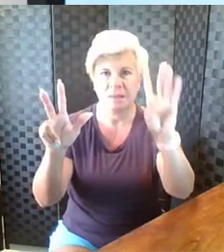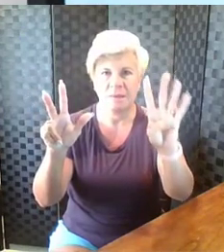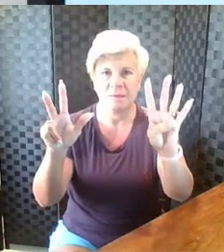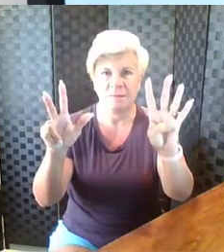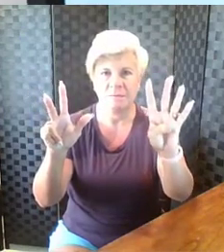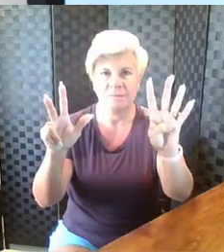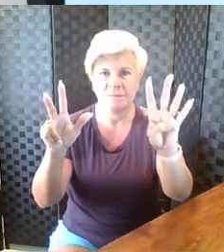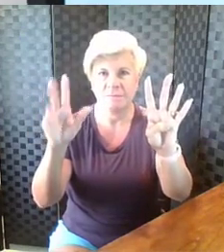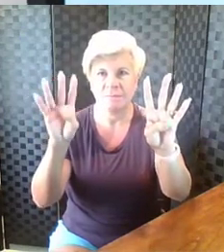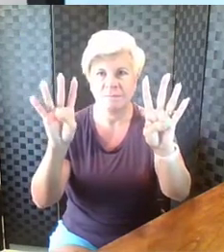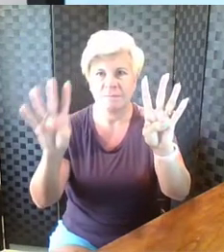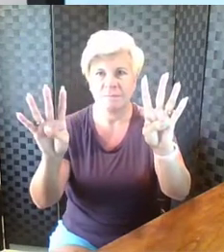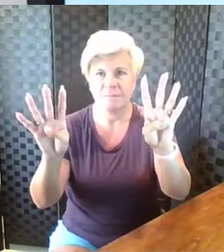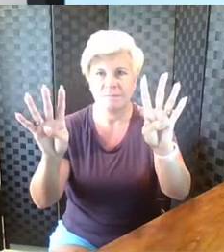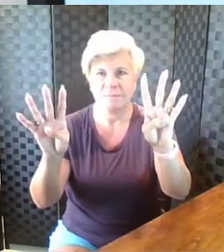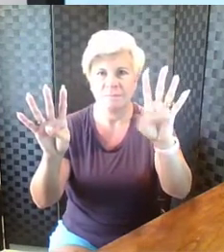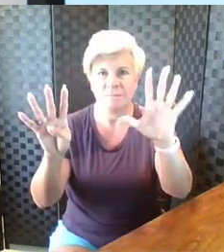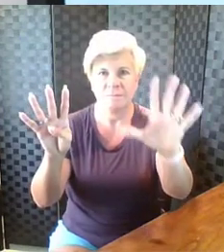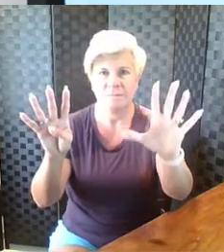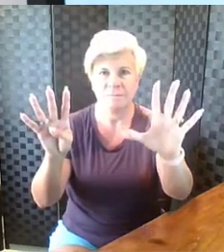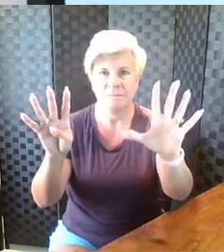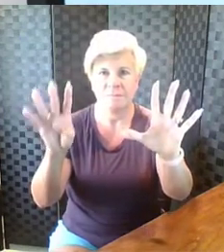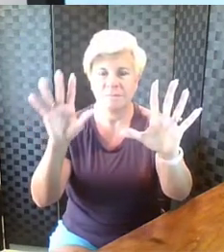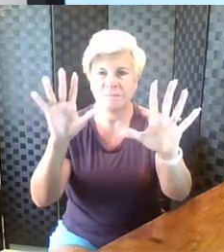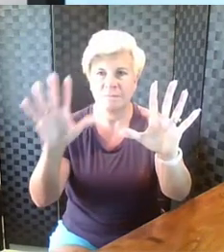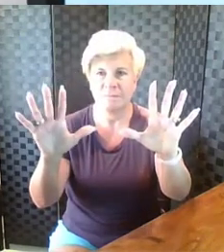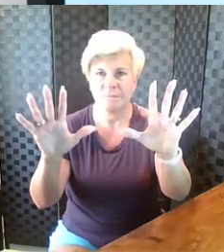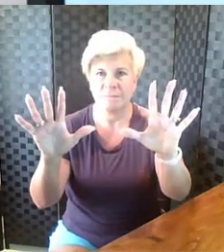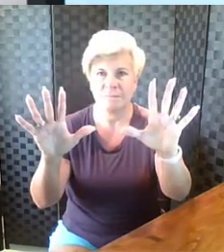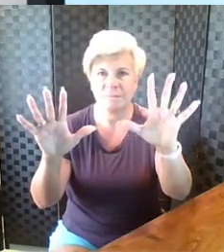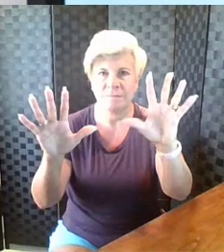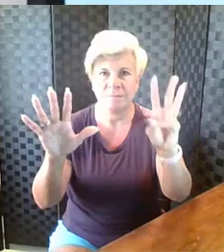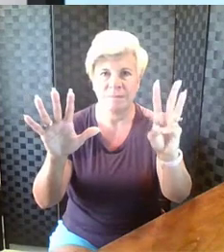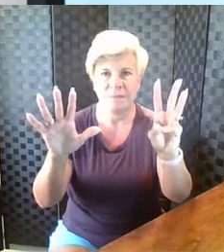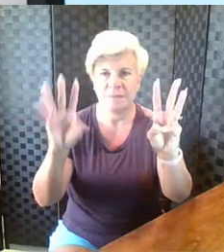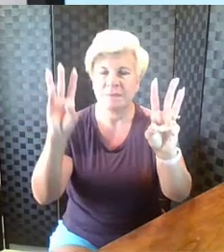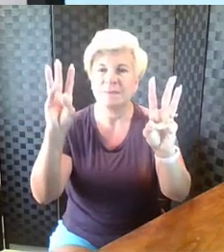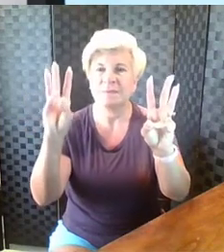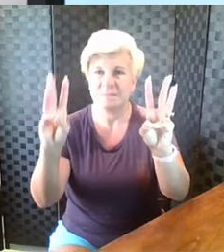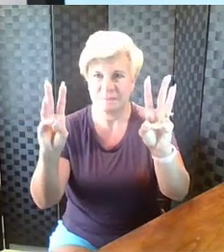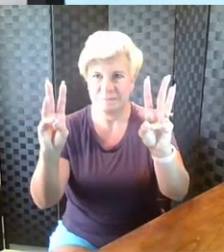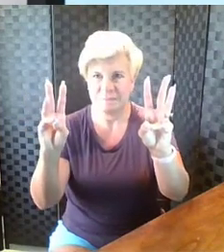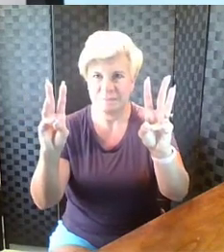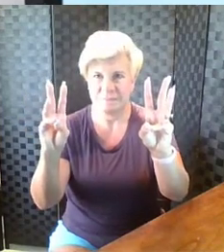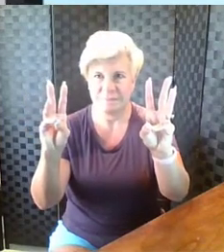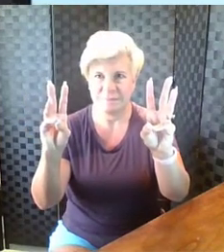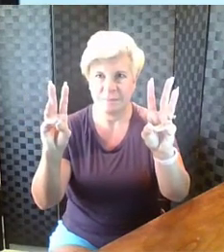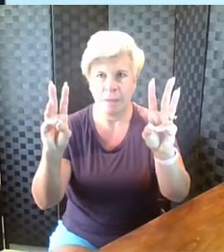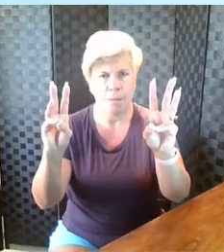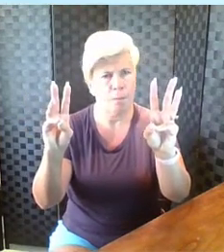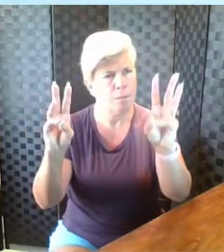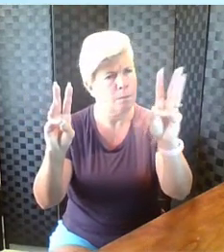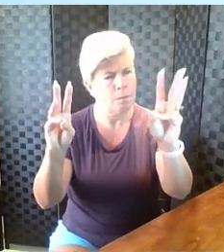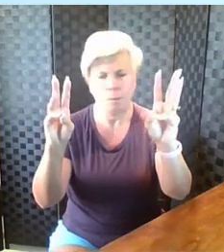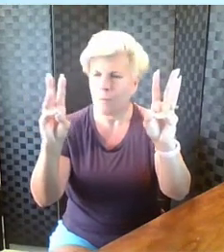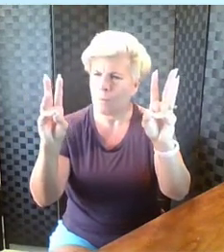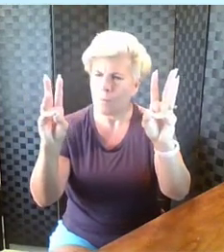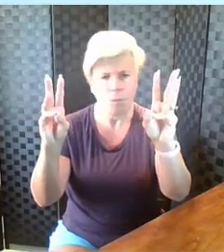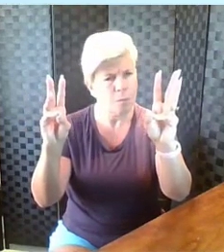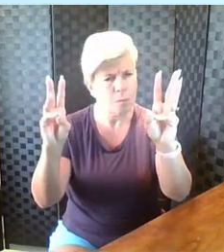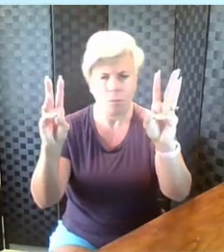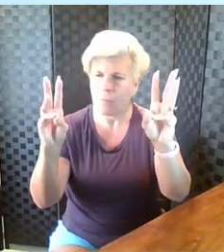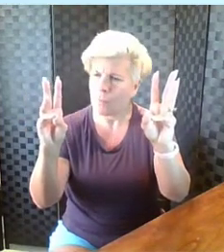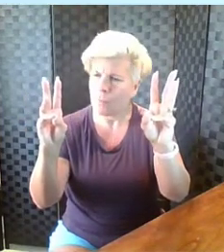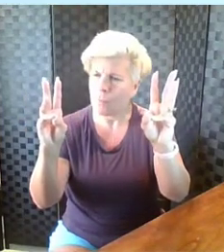3, 4, 4, 5, 5, 6, 6.